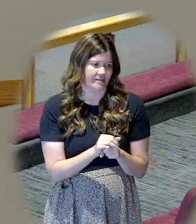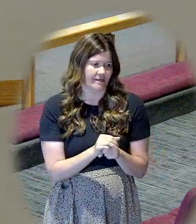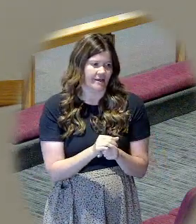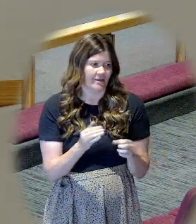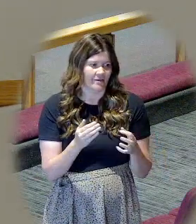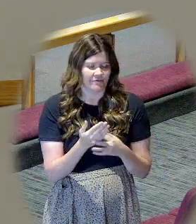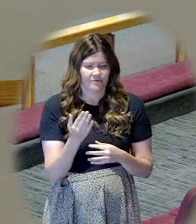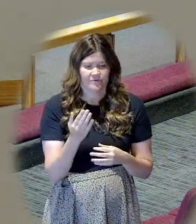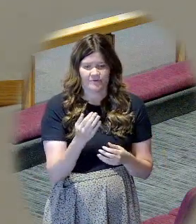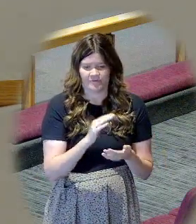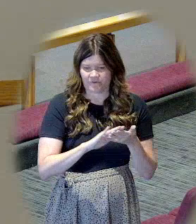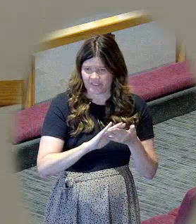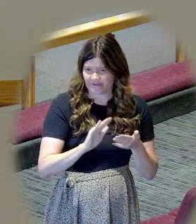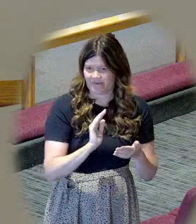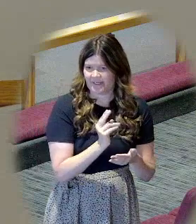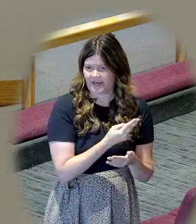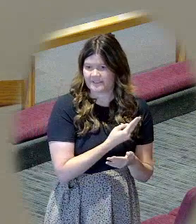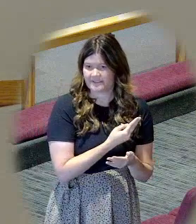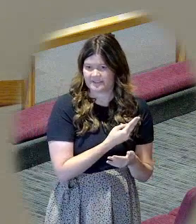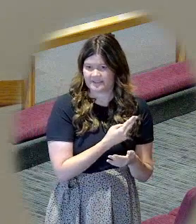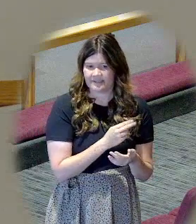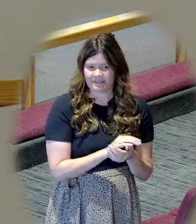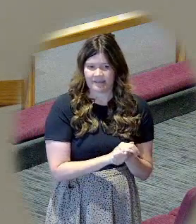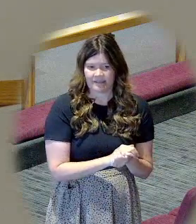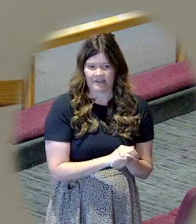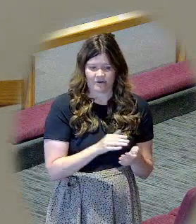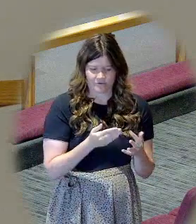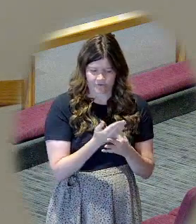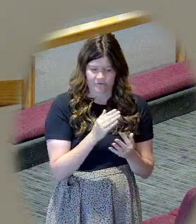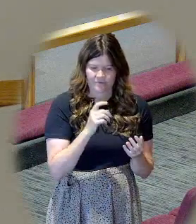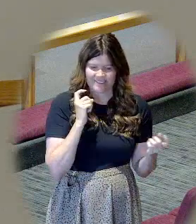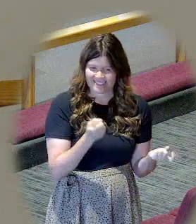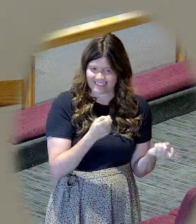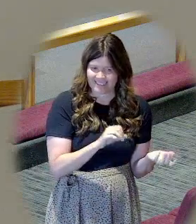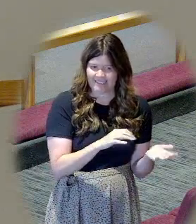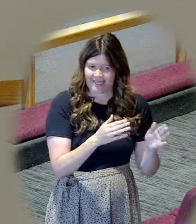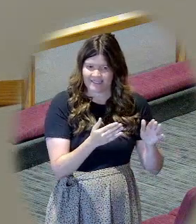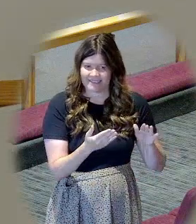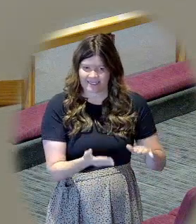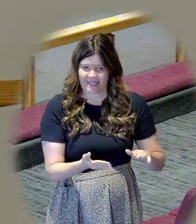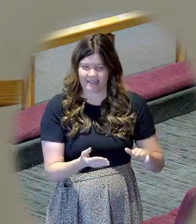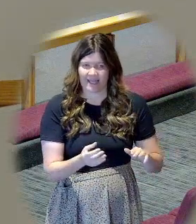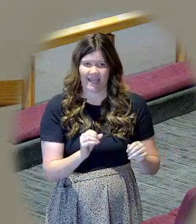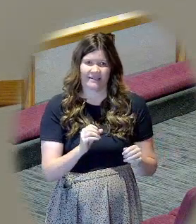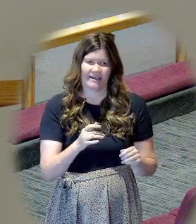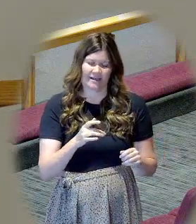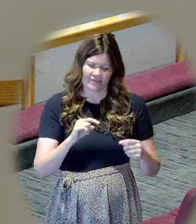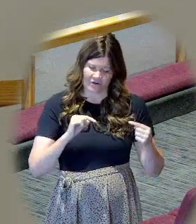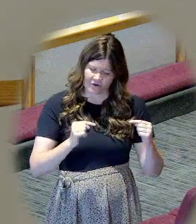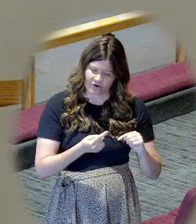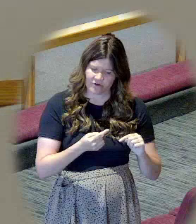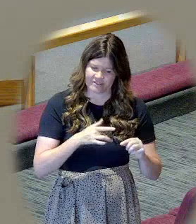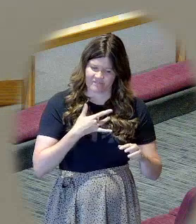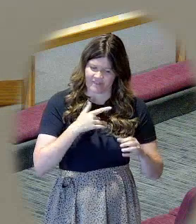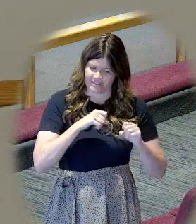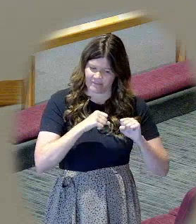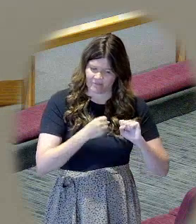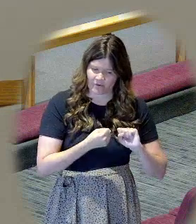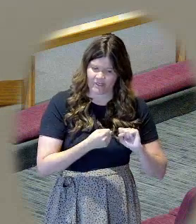slavery to sin and death. Yes, absolutely. But even the hurts and the brokenness and all of